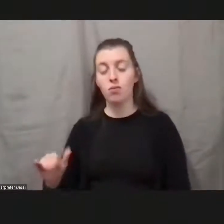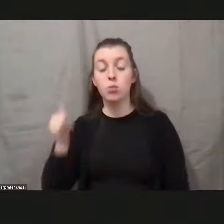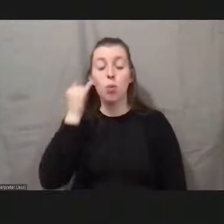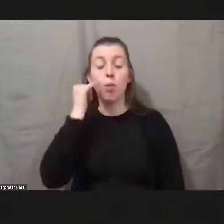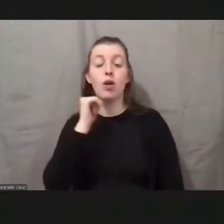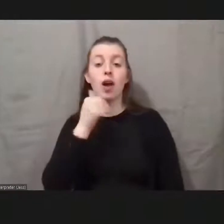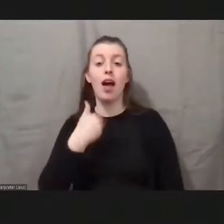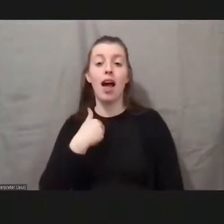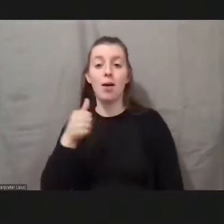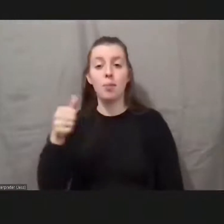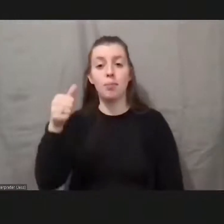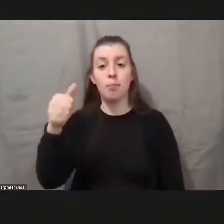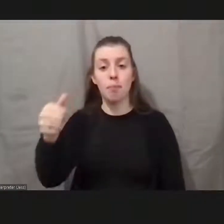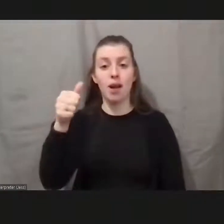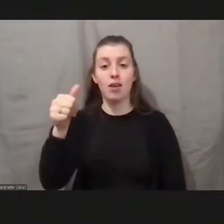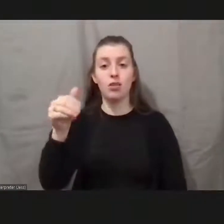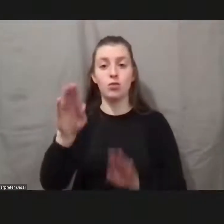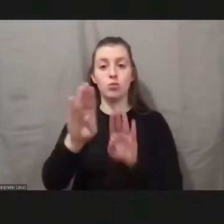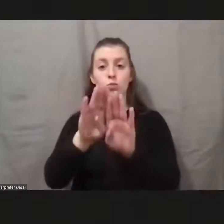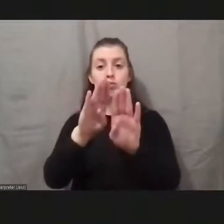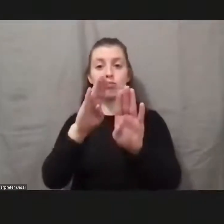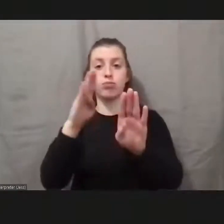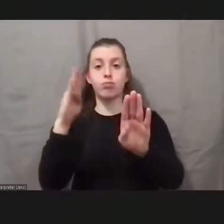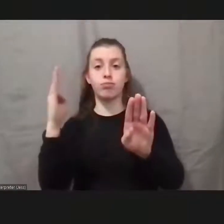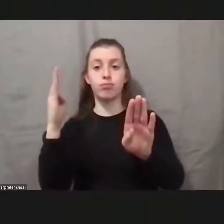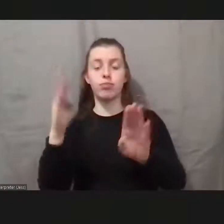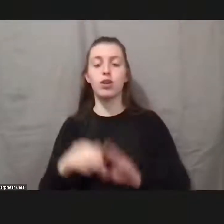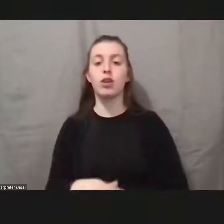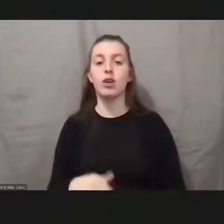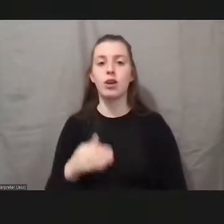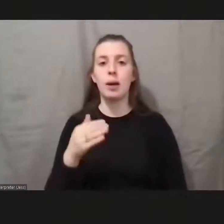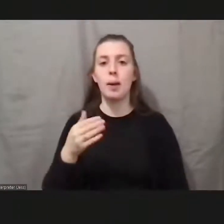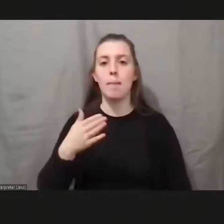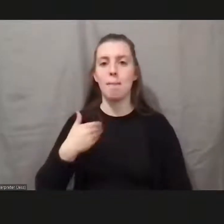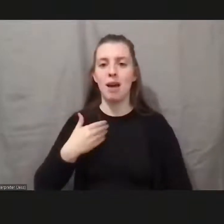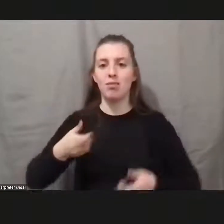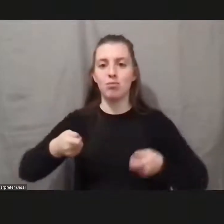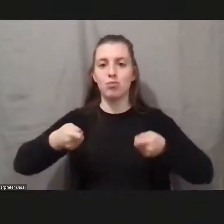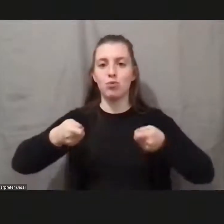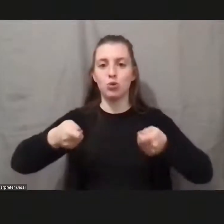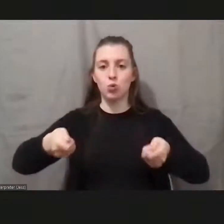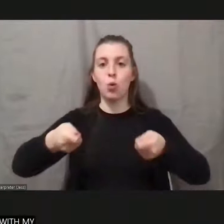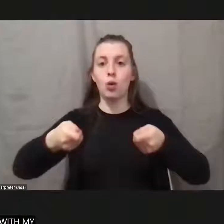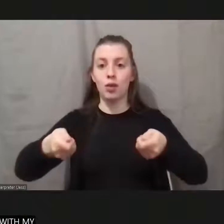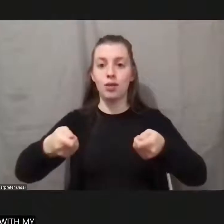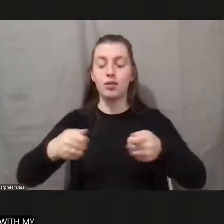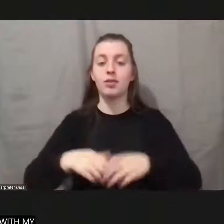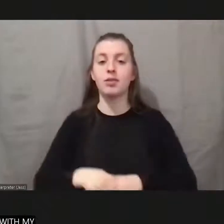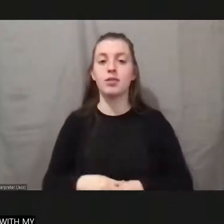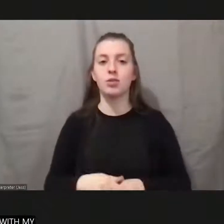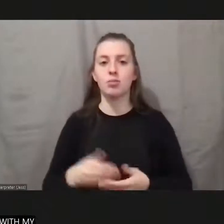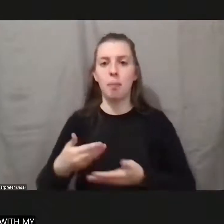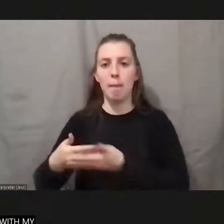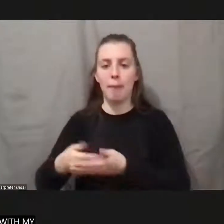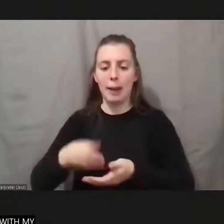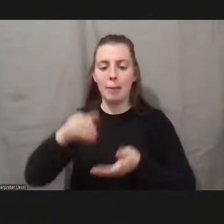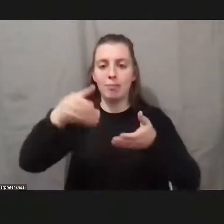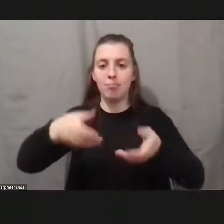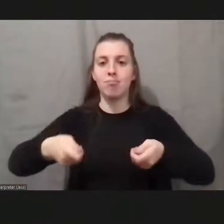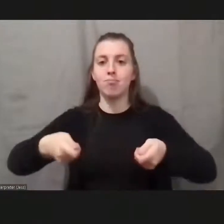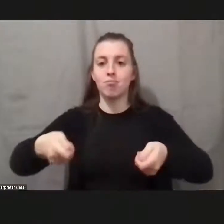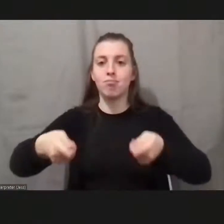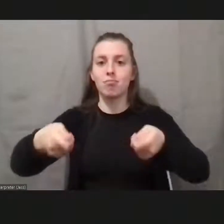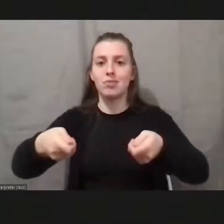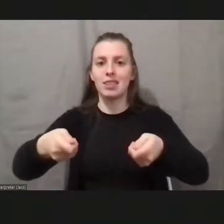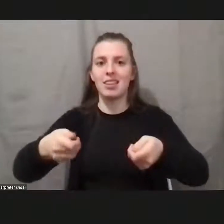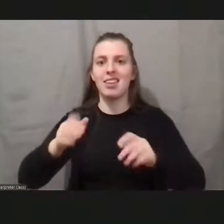could not get into with my stroller and children in tow. I think if we think of COVID-19 right now, we're probably all